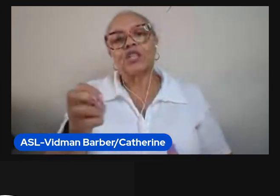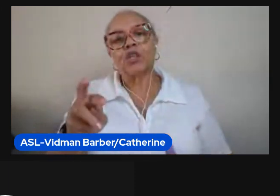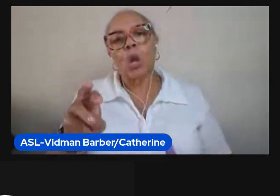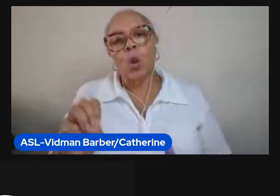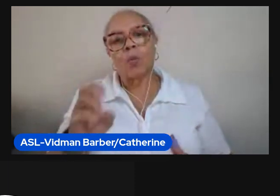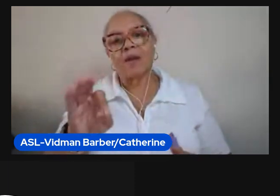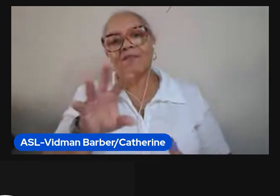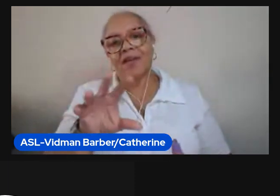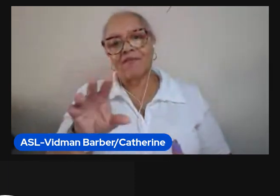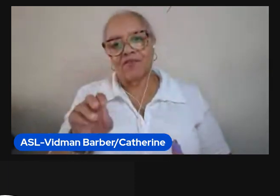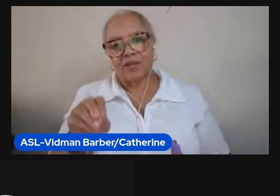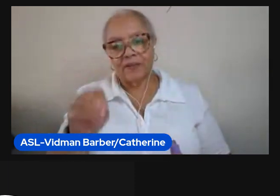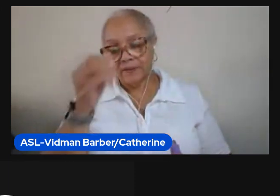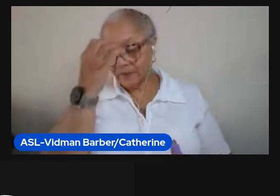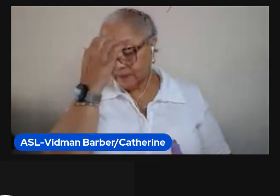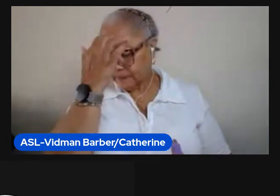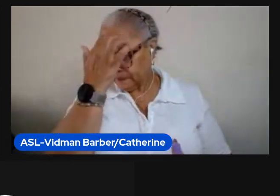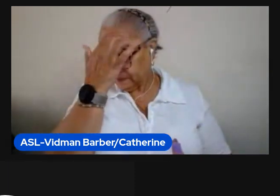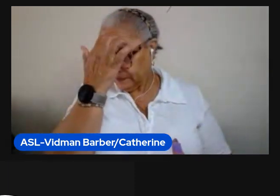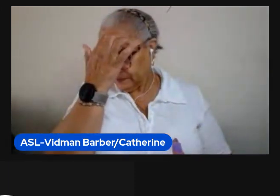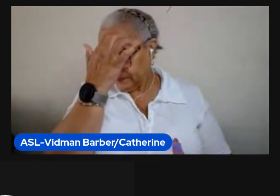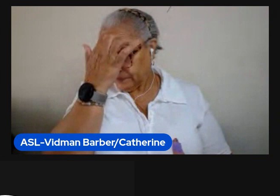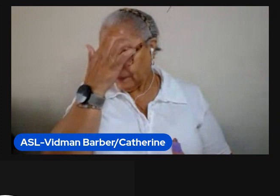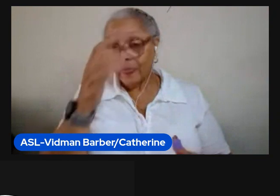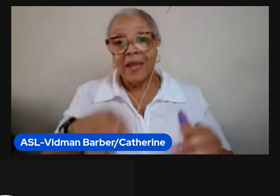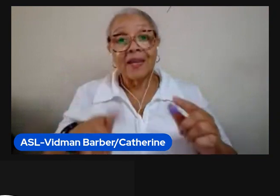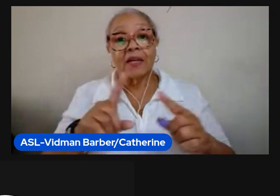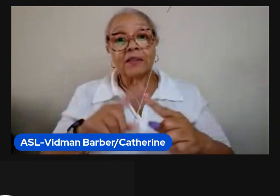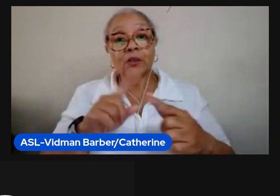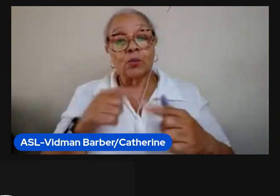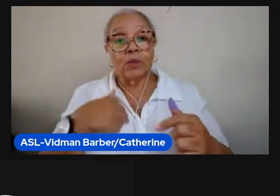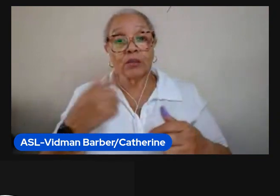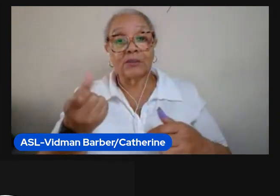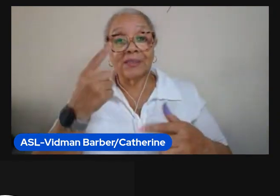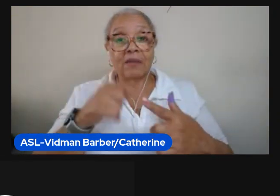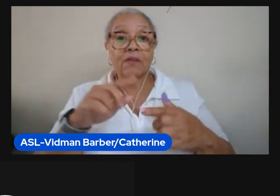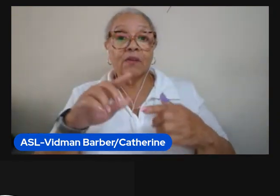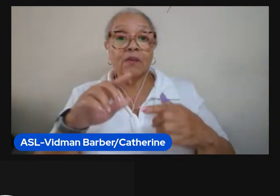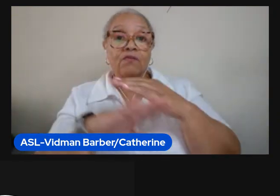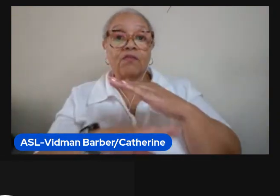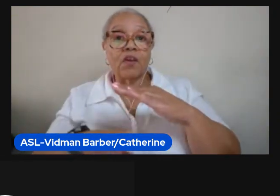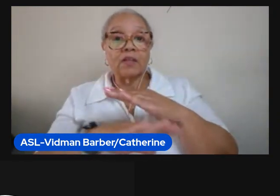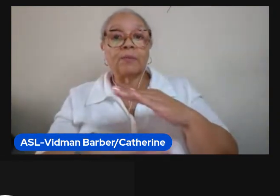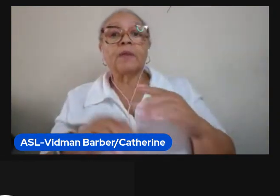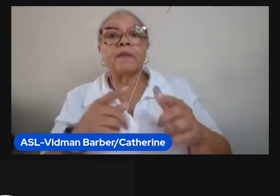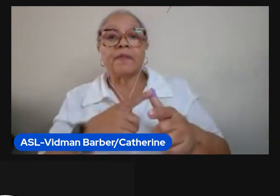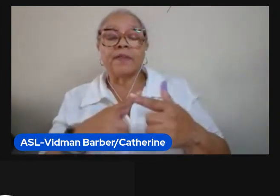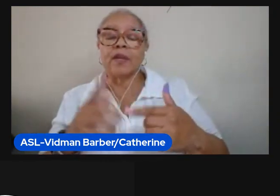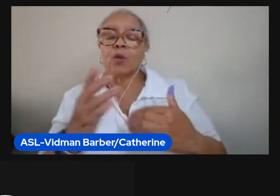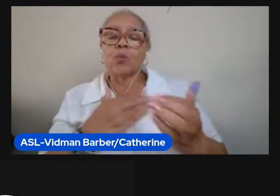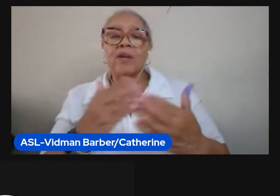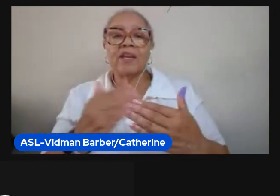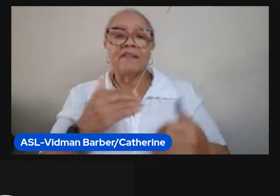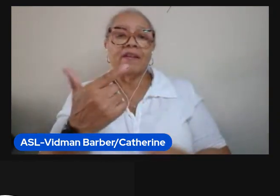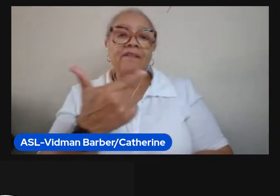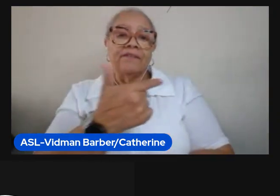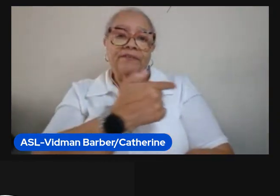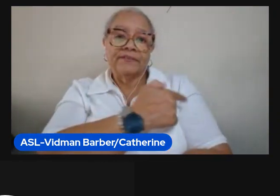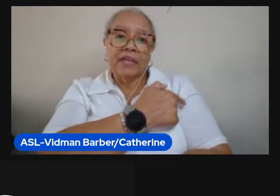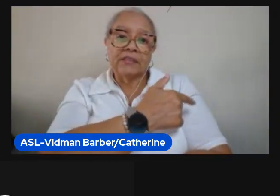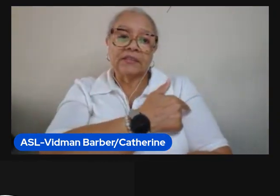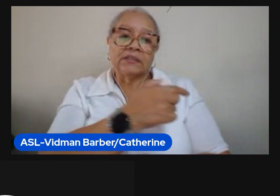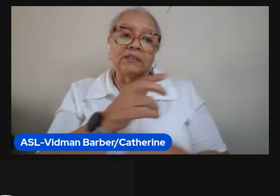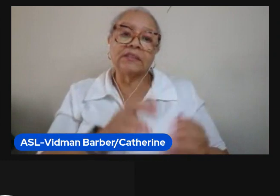Africans. So not until we understand these fundamentals, then whatever vaccine